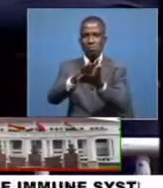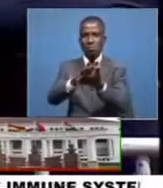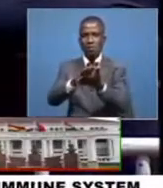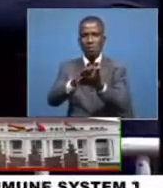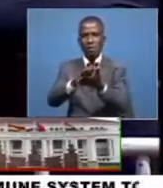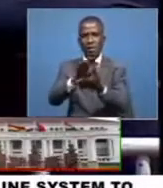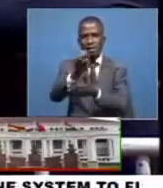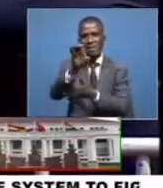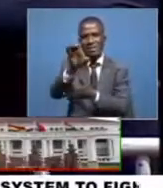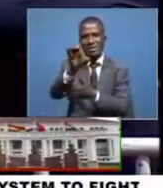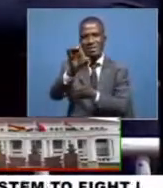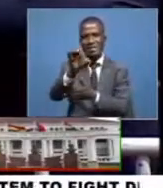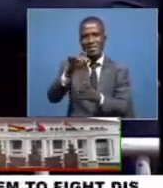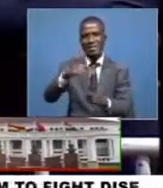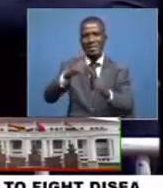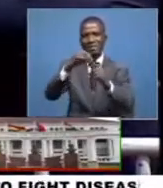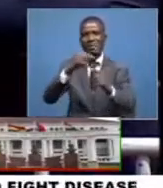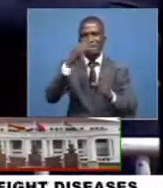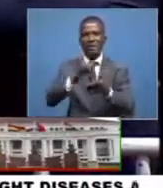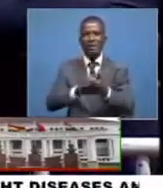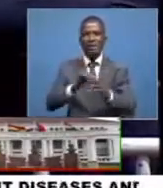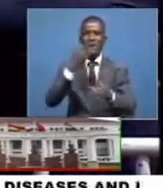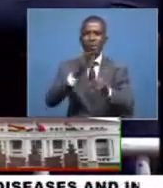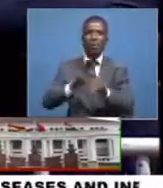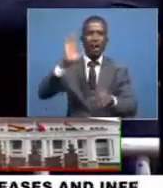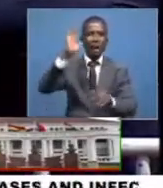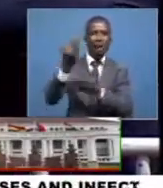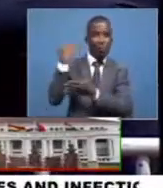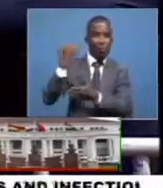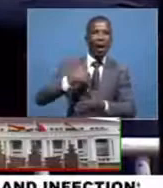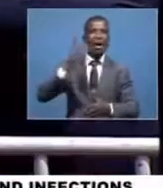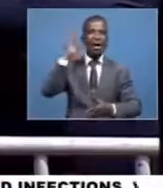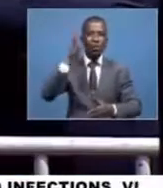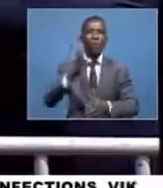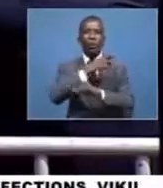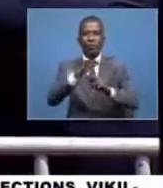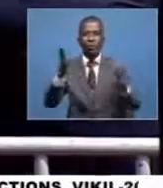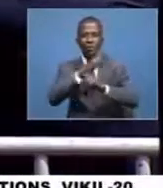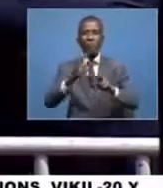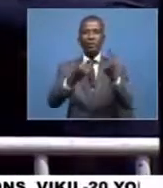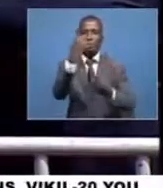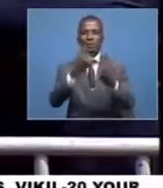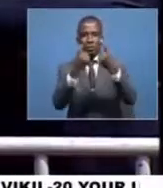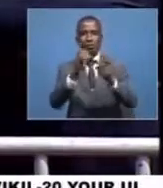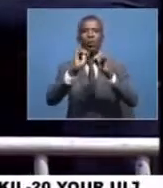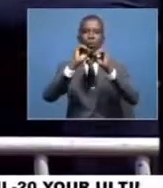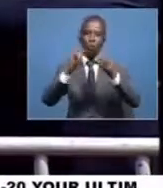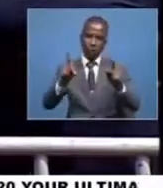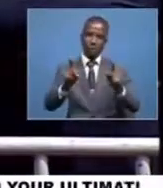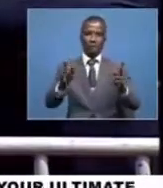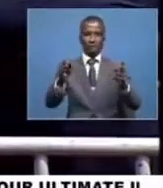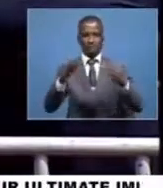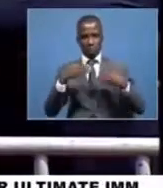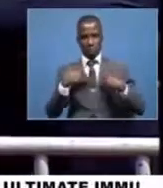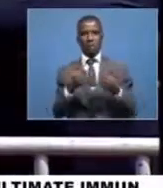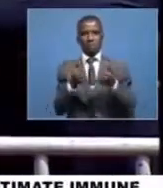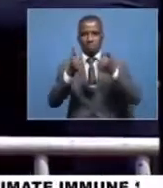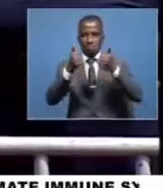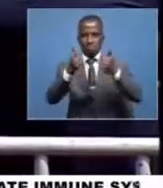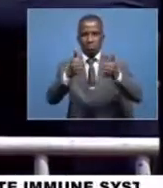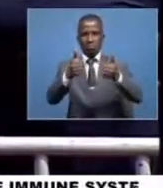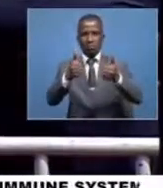particularly had said that she'd be available for cross-examination. Now,